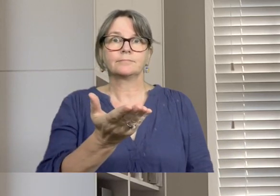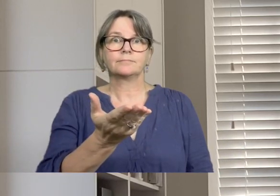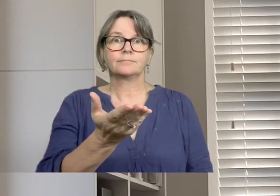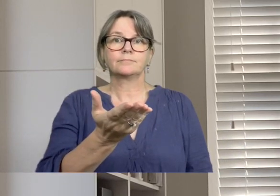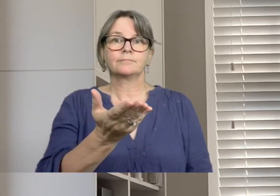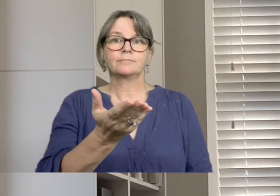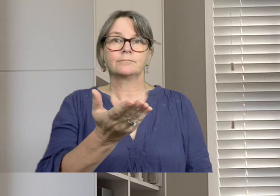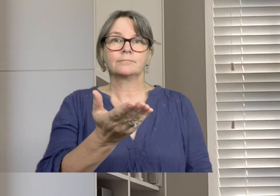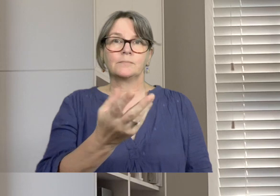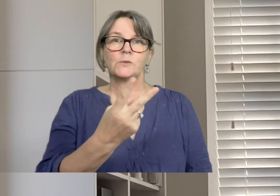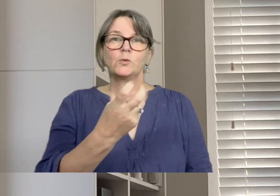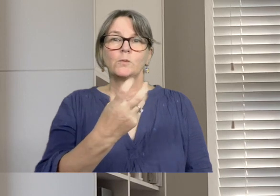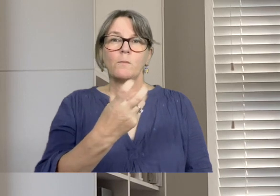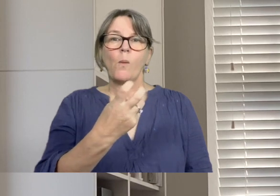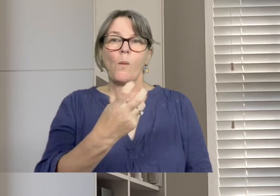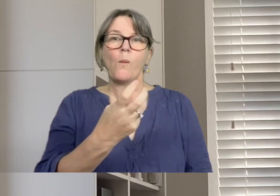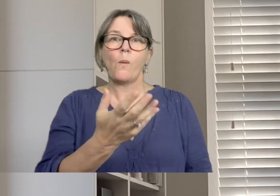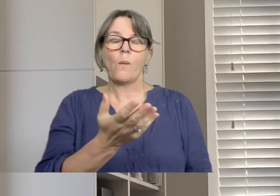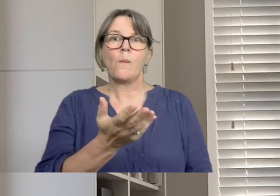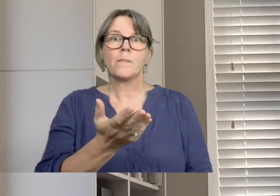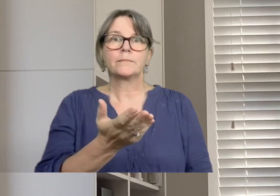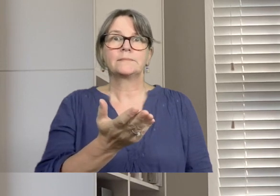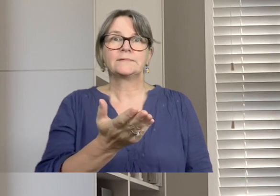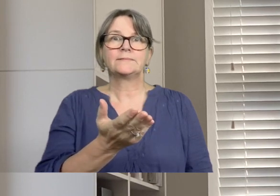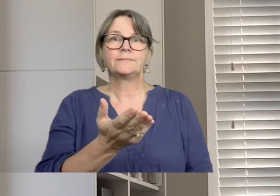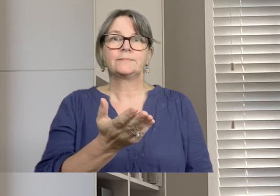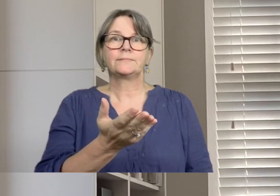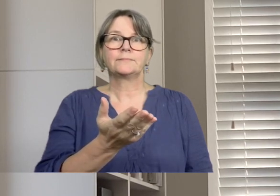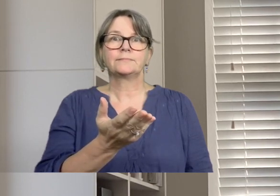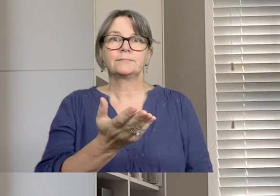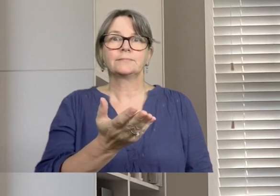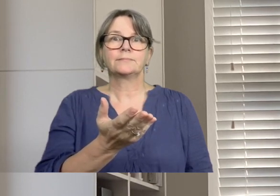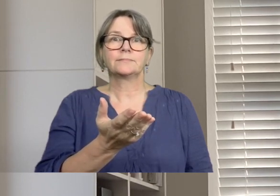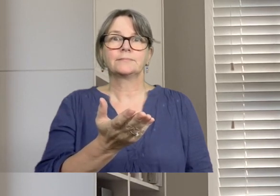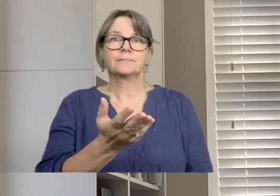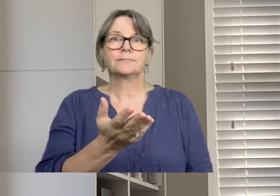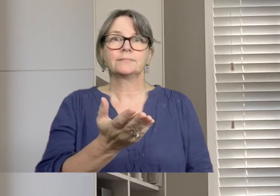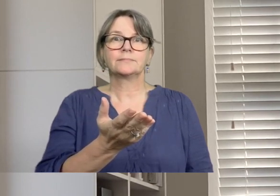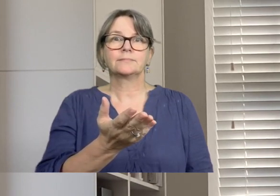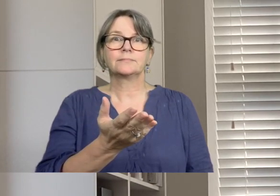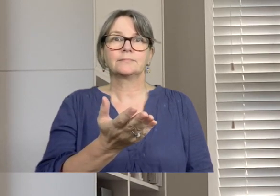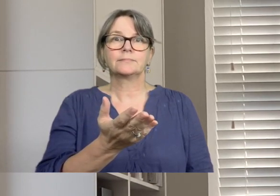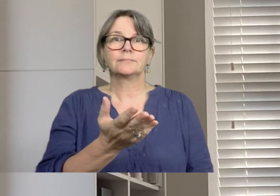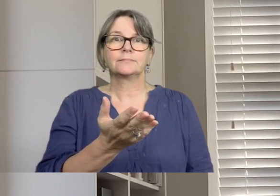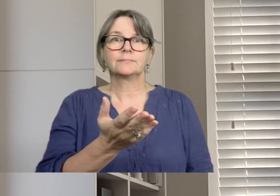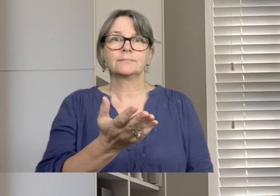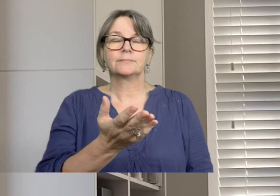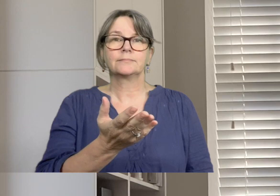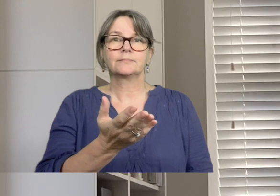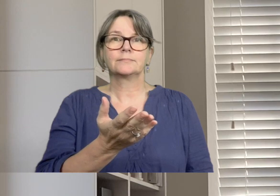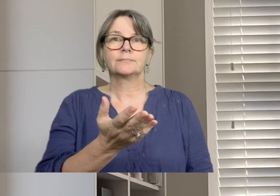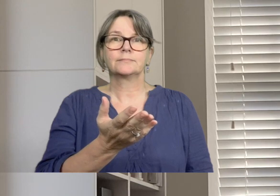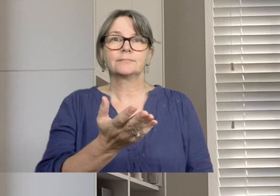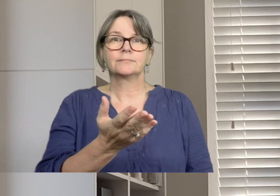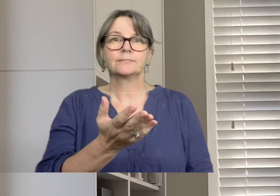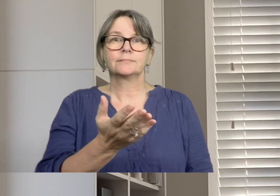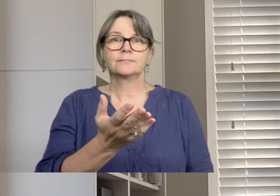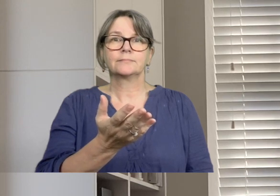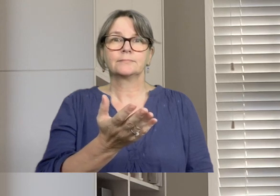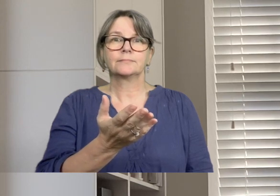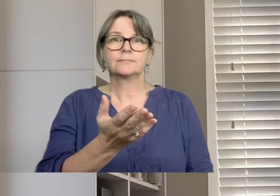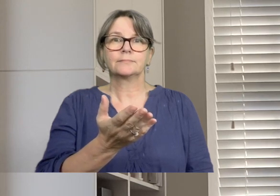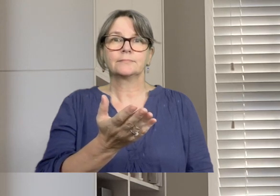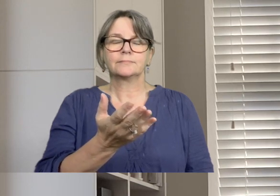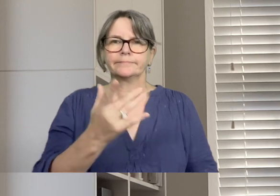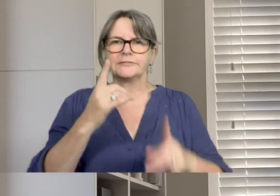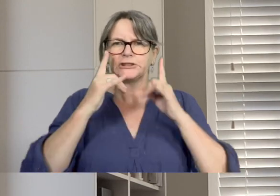breath in here. As we breathe out, we're sinking away. We're going to do a couple more. Sending it through.